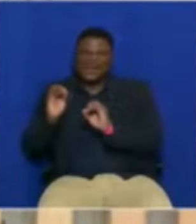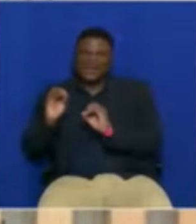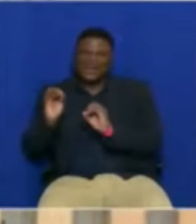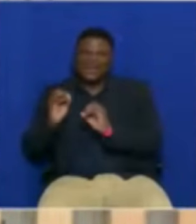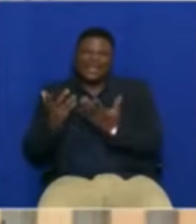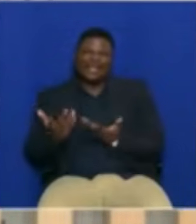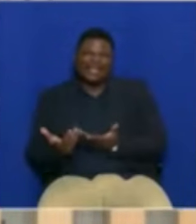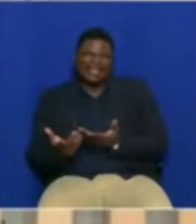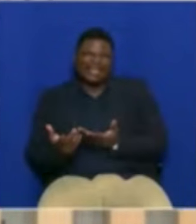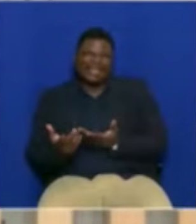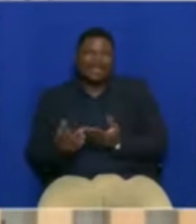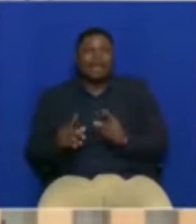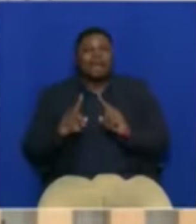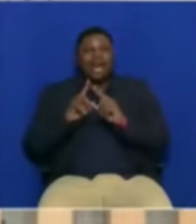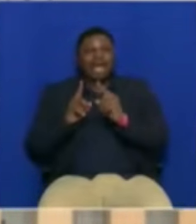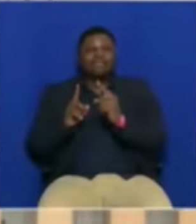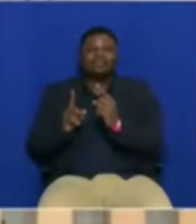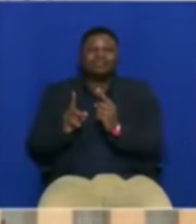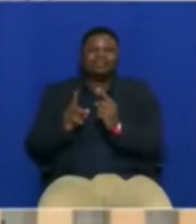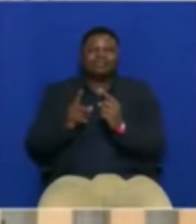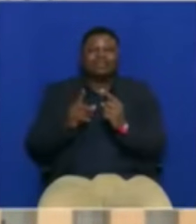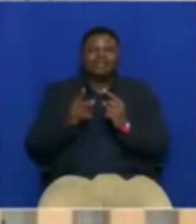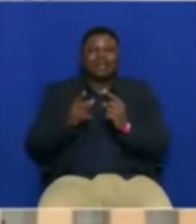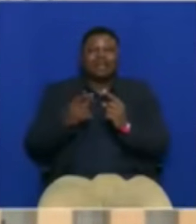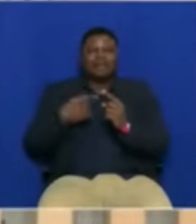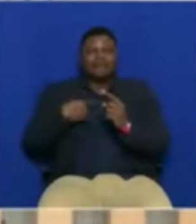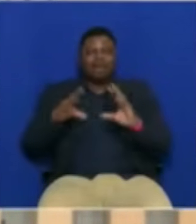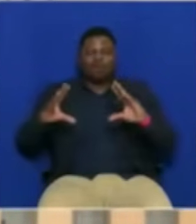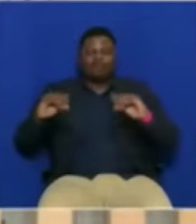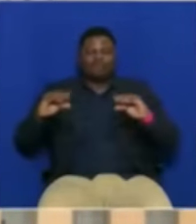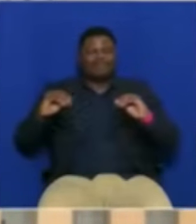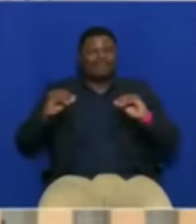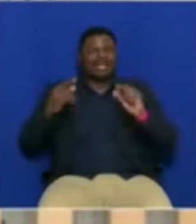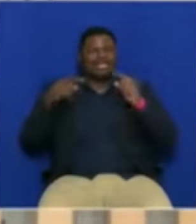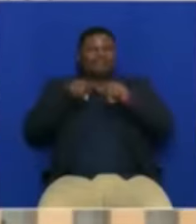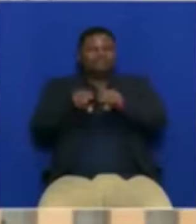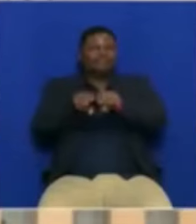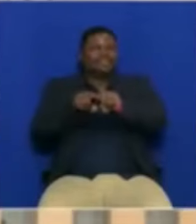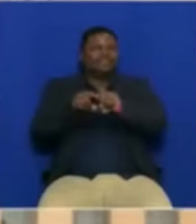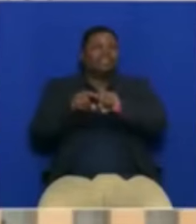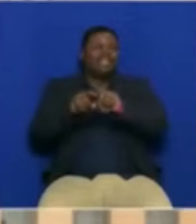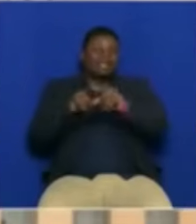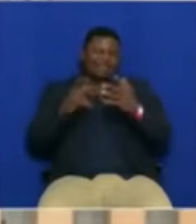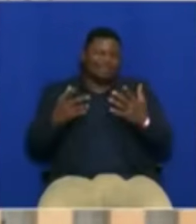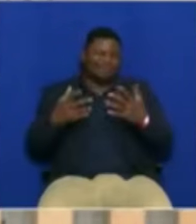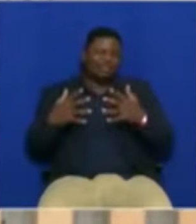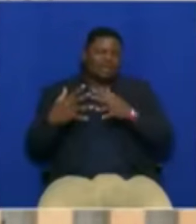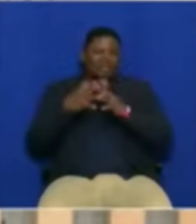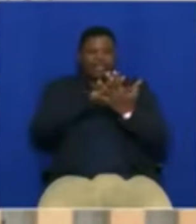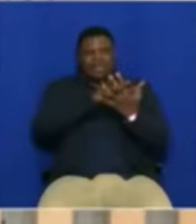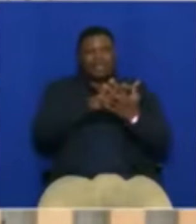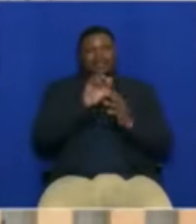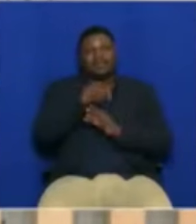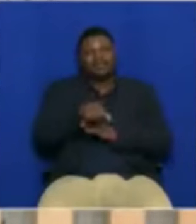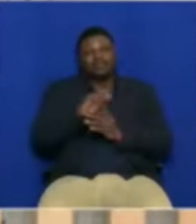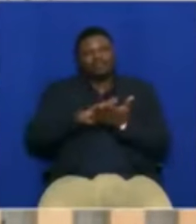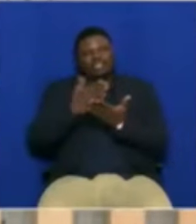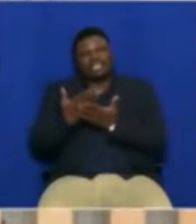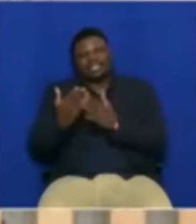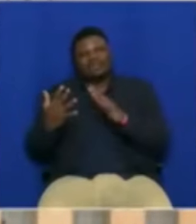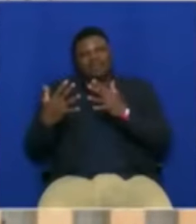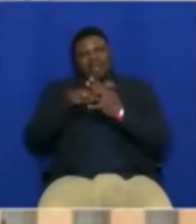another. We're talking past one another. I'll try again. Let's go to it. I think it's easier. It